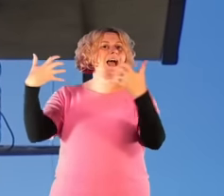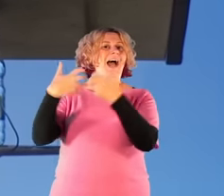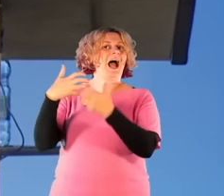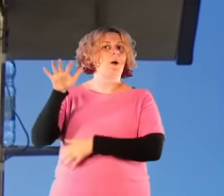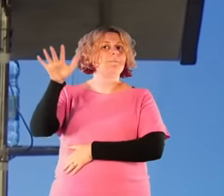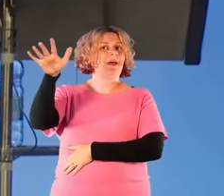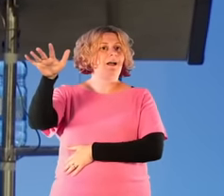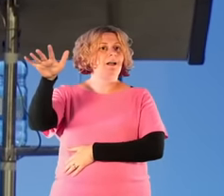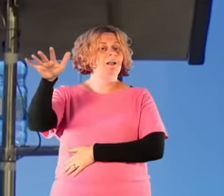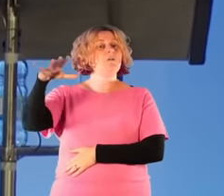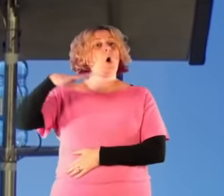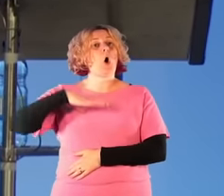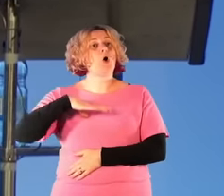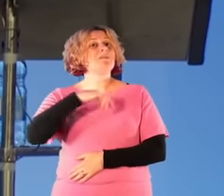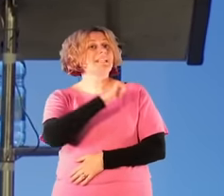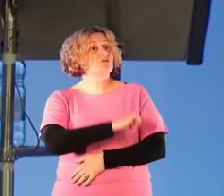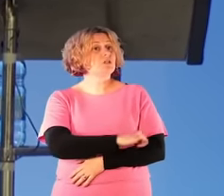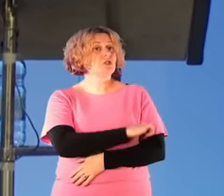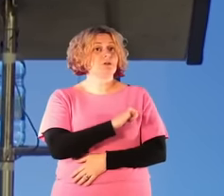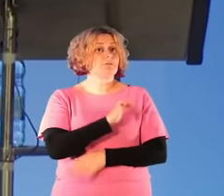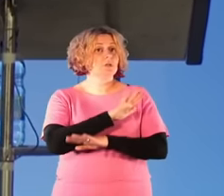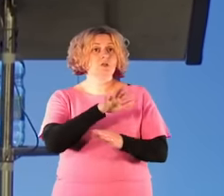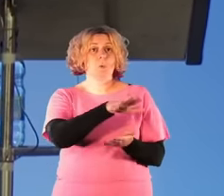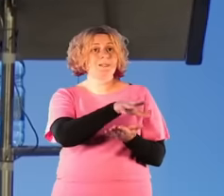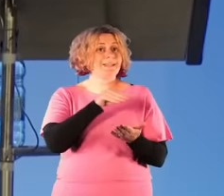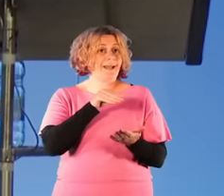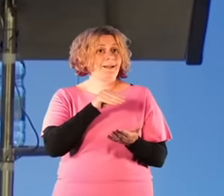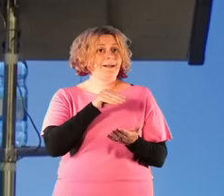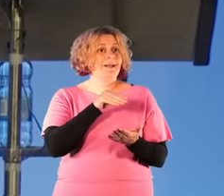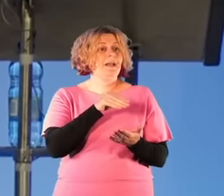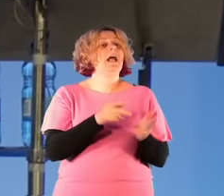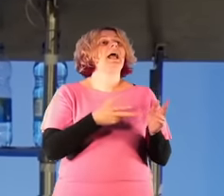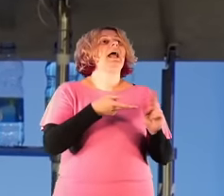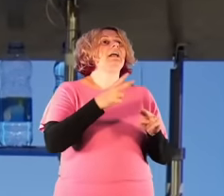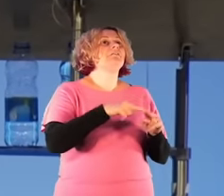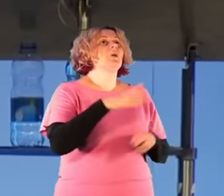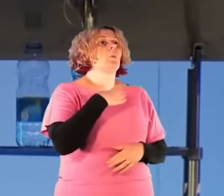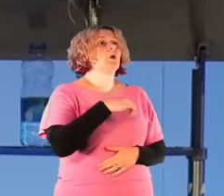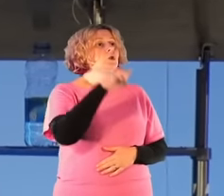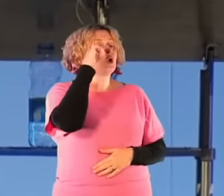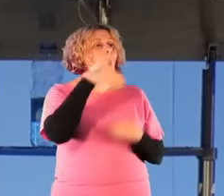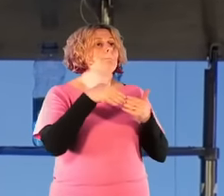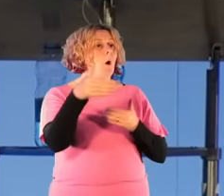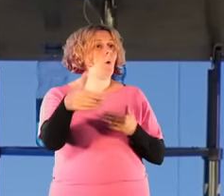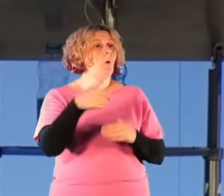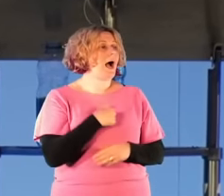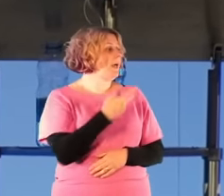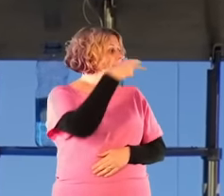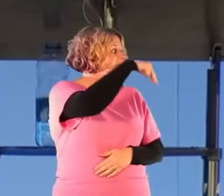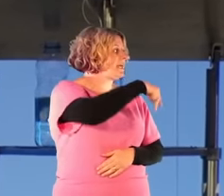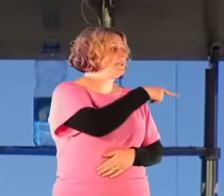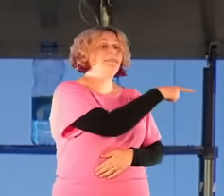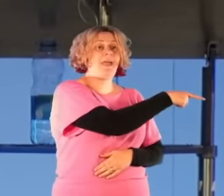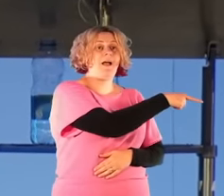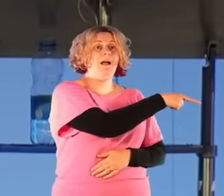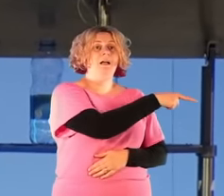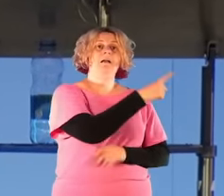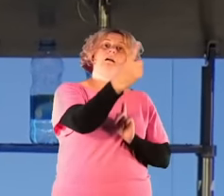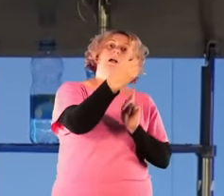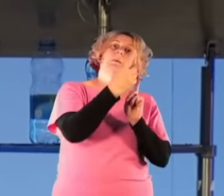already a Christian, but if you want to find out more, please come to me afterwards. I'll be standing somewhere over there and take one of those, or get it from 10 of